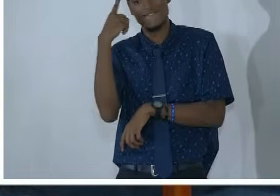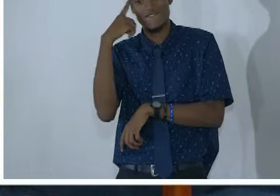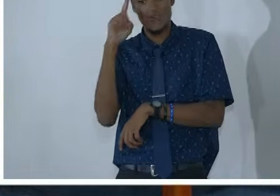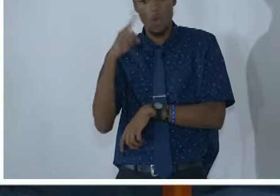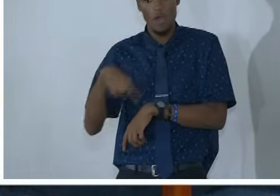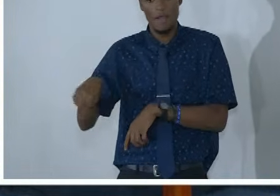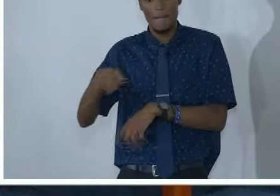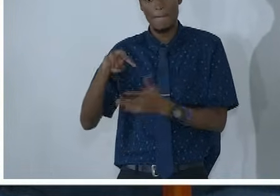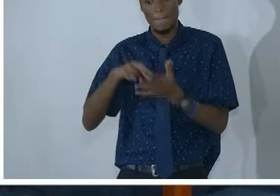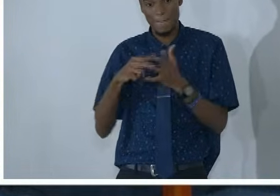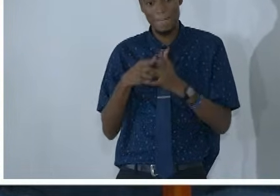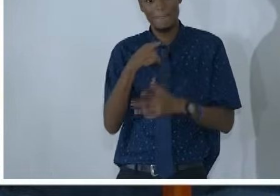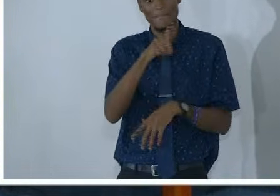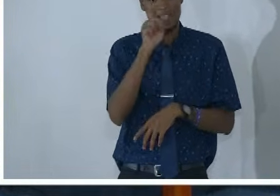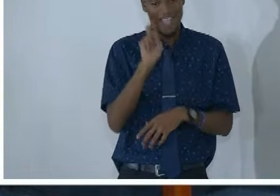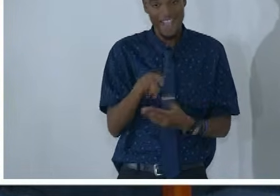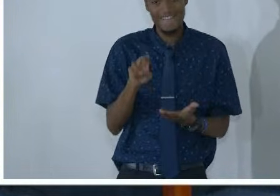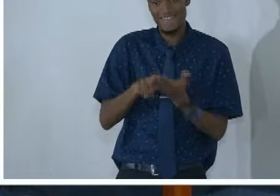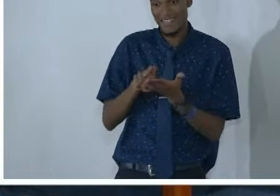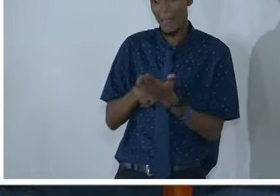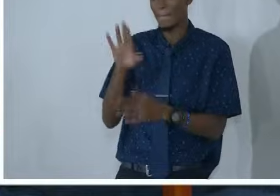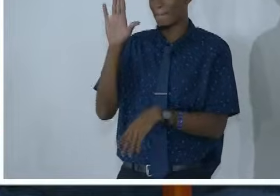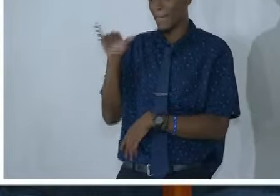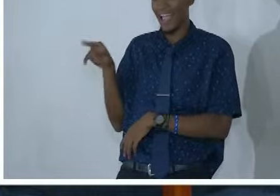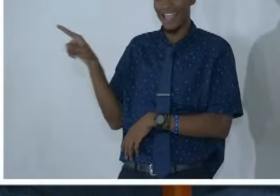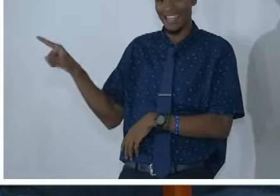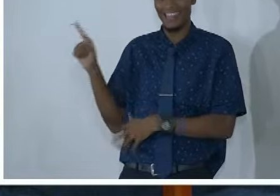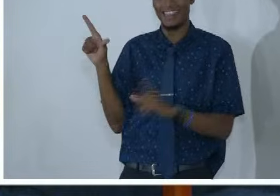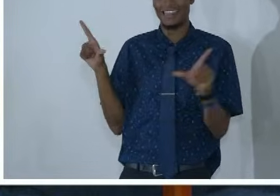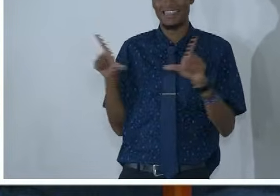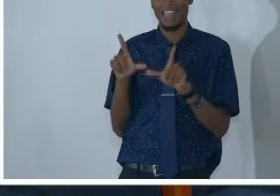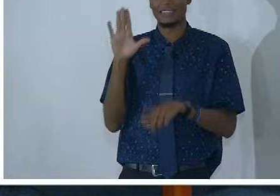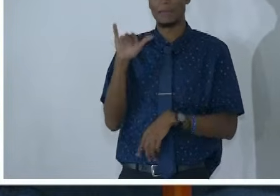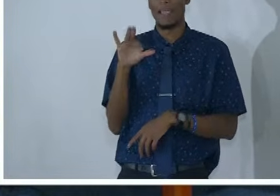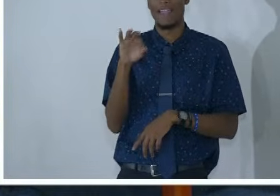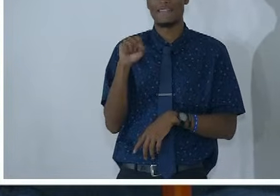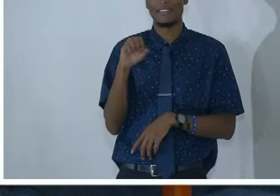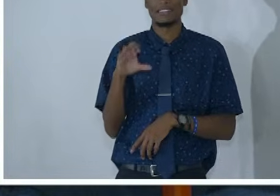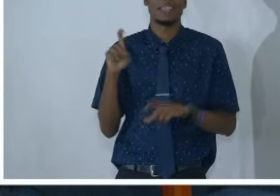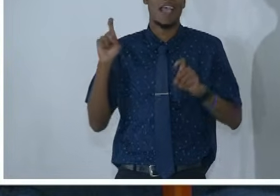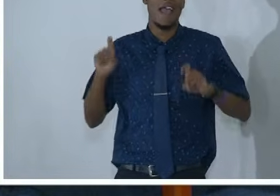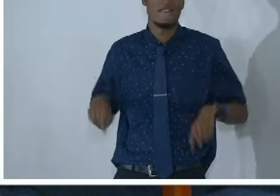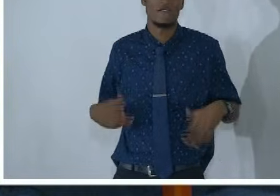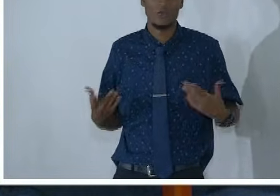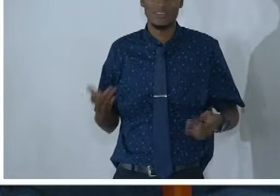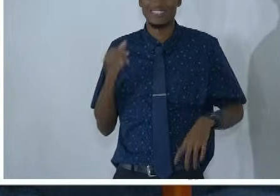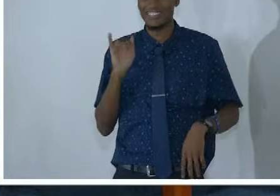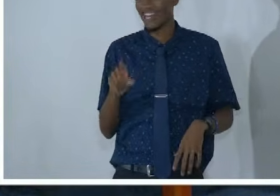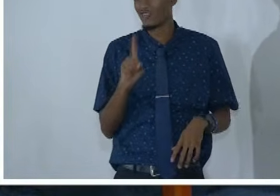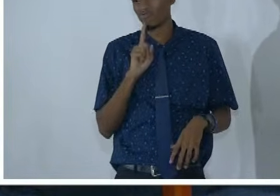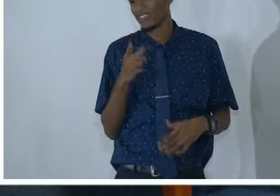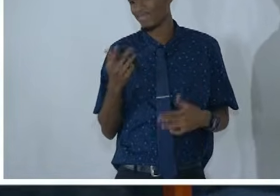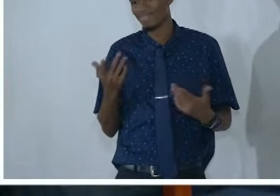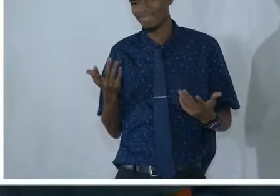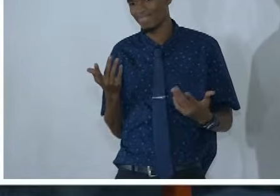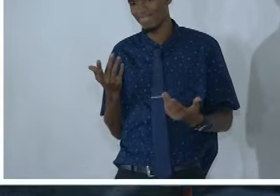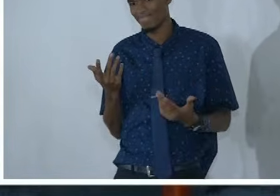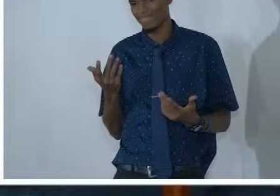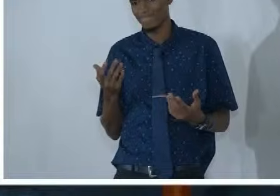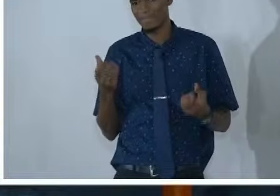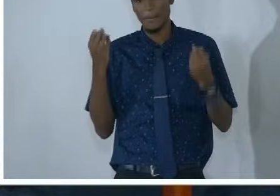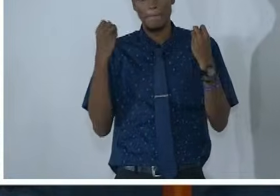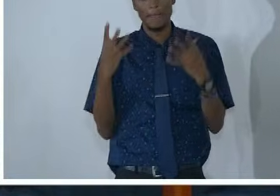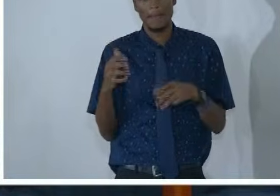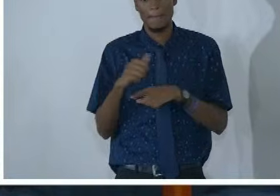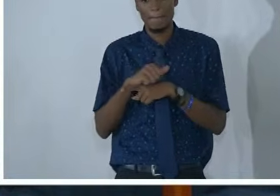registered by the FSC, licensed by the FSC to do that, which is, you know, which is many